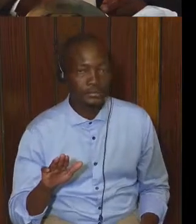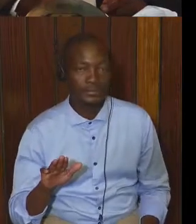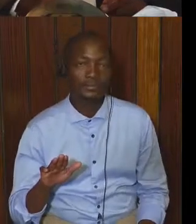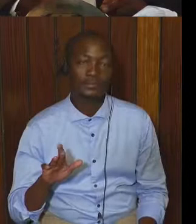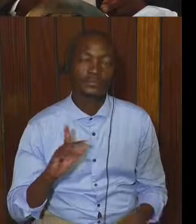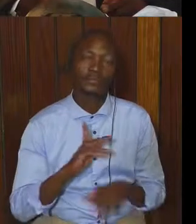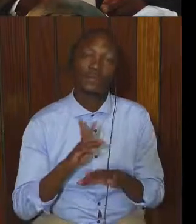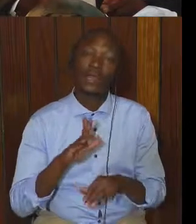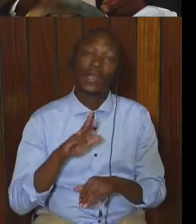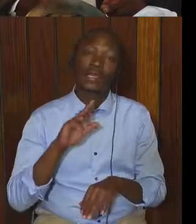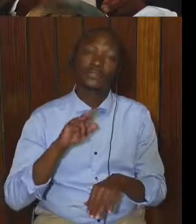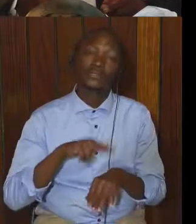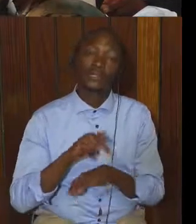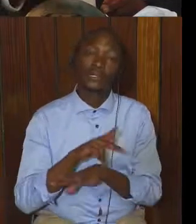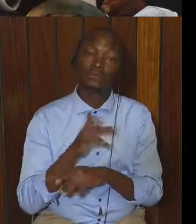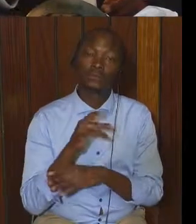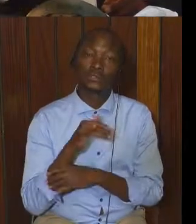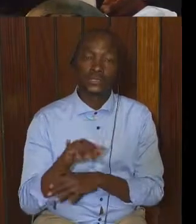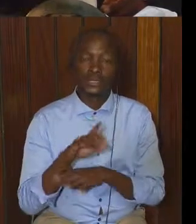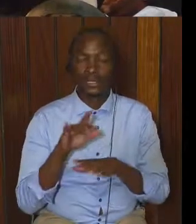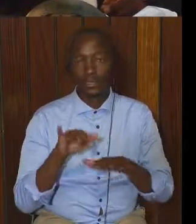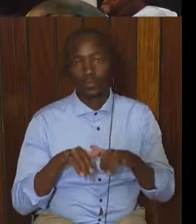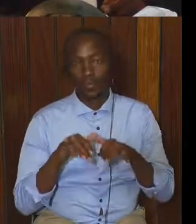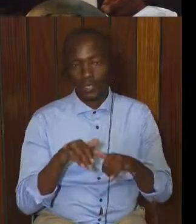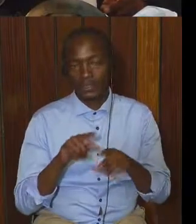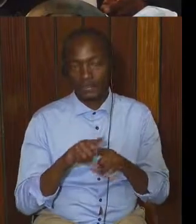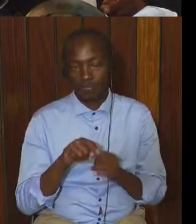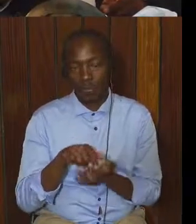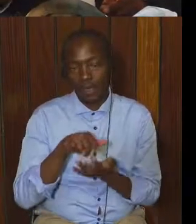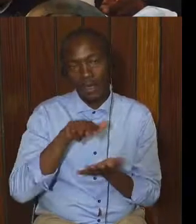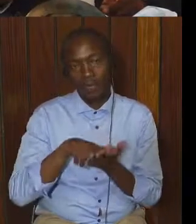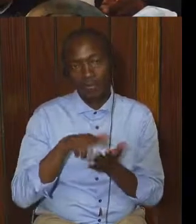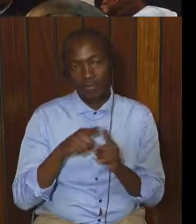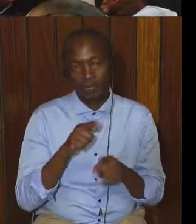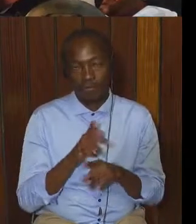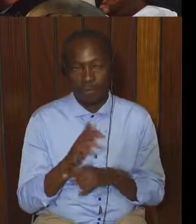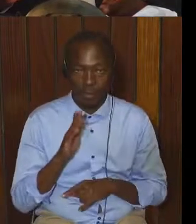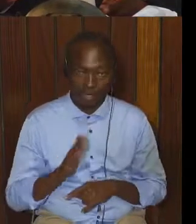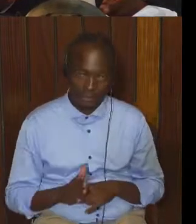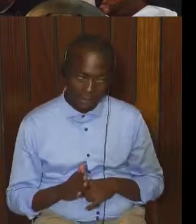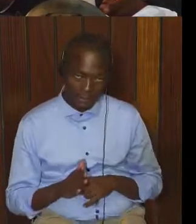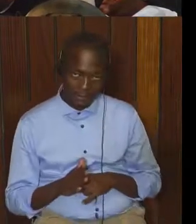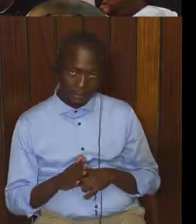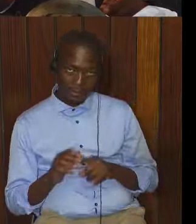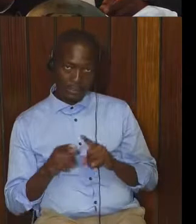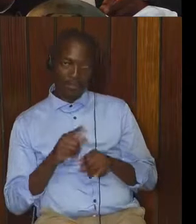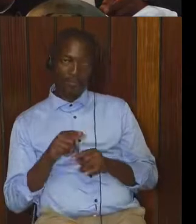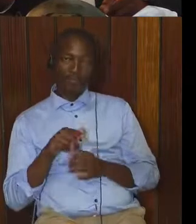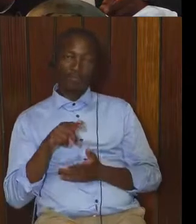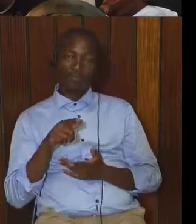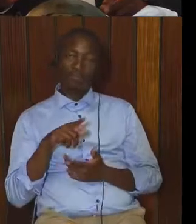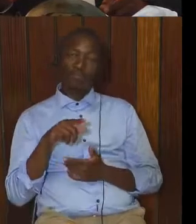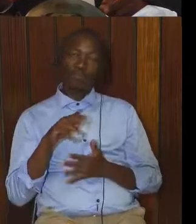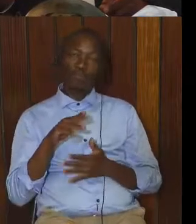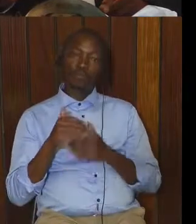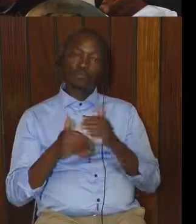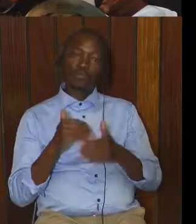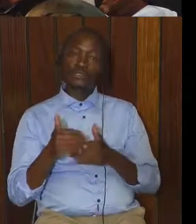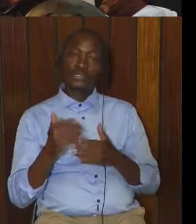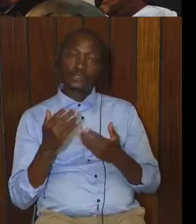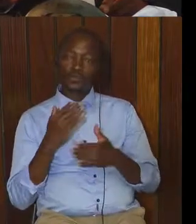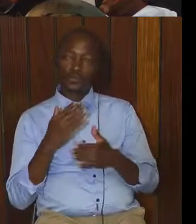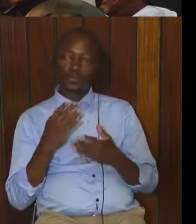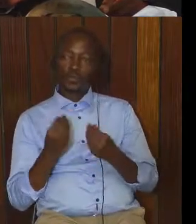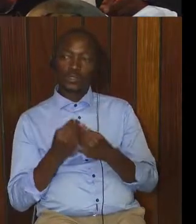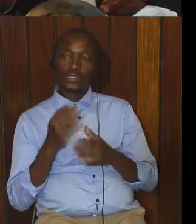at the time, we were still waiting for approval from our side in terms of the purchase orders and the approval for us to proceed with the